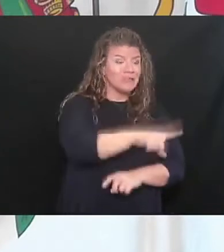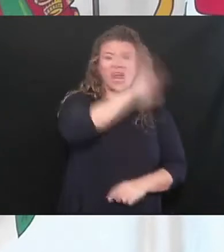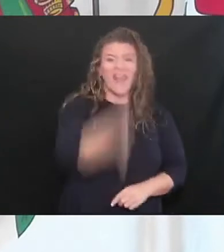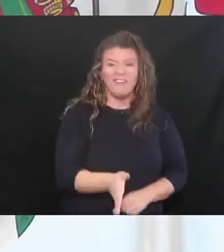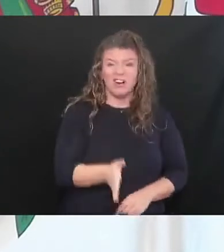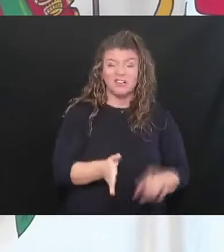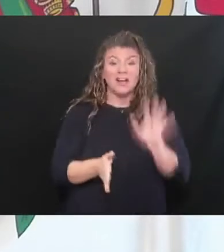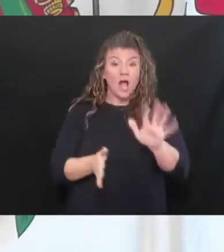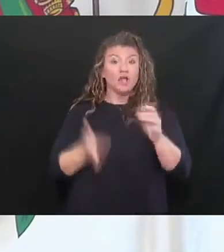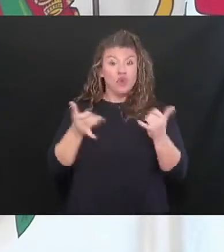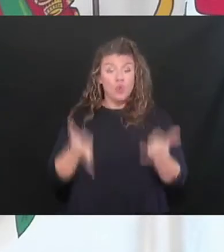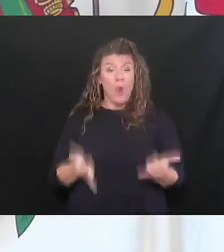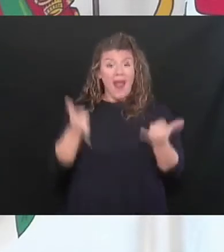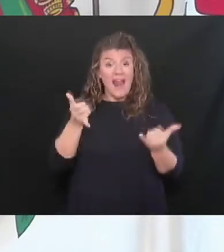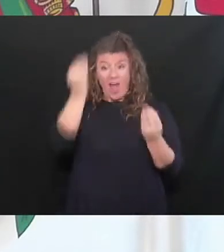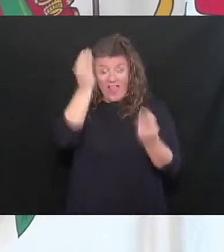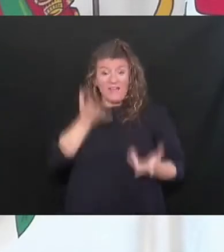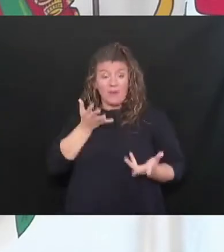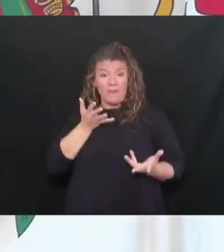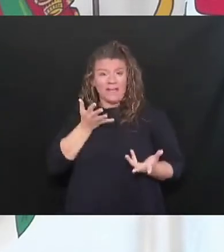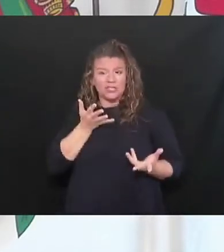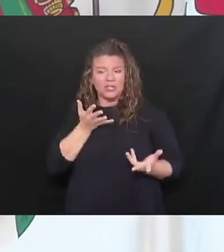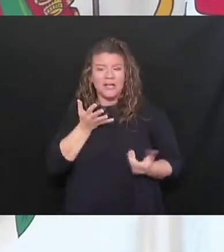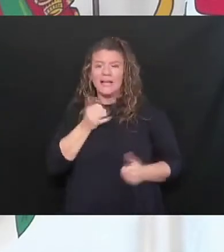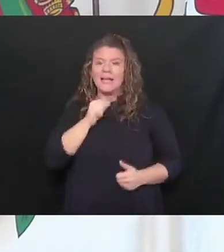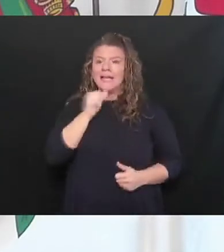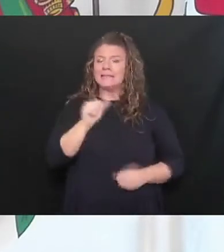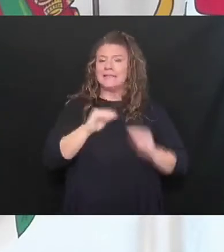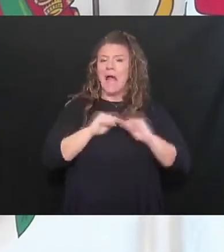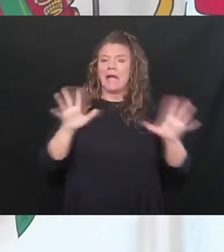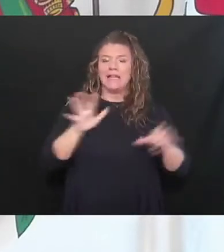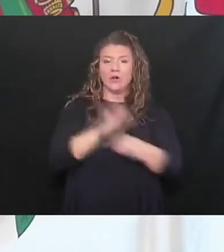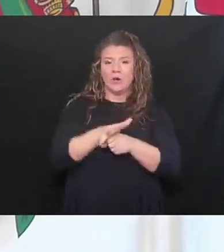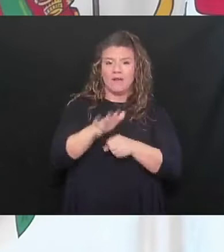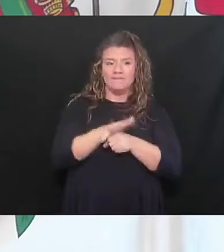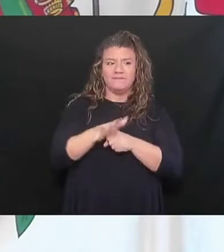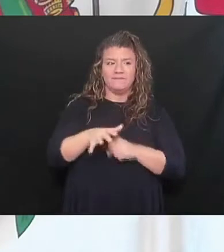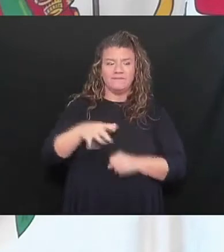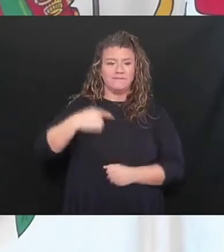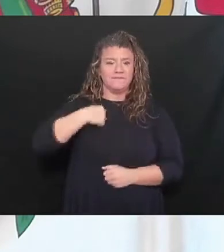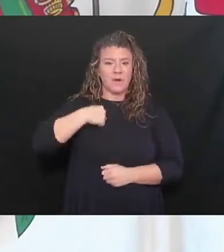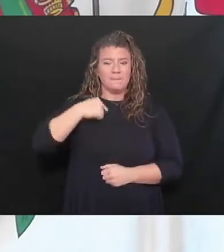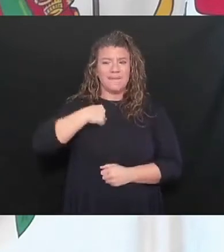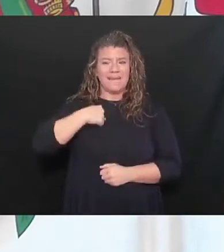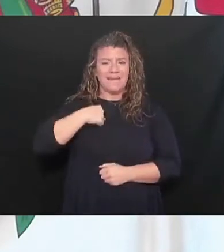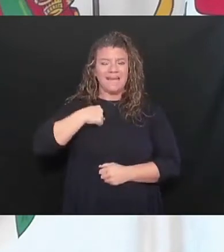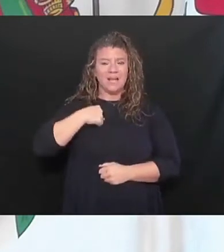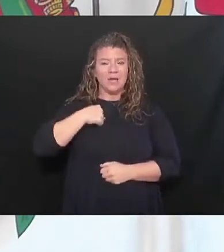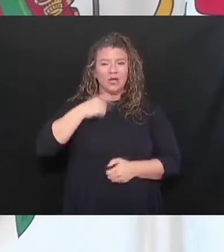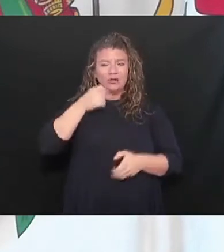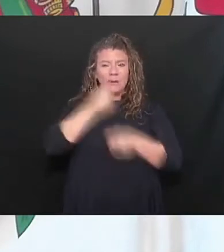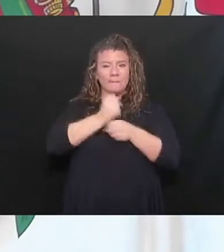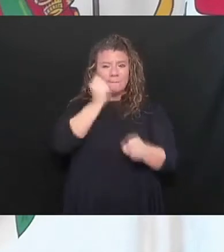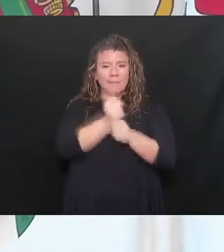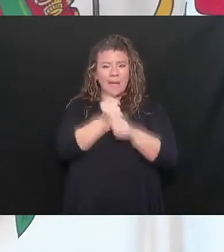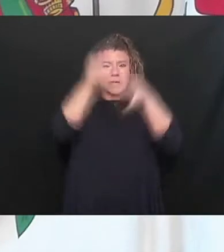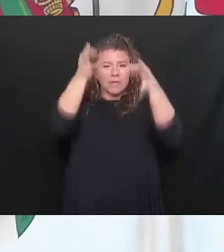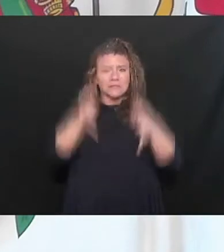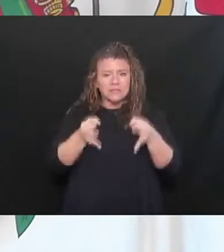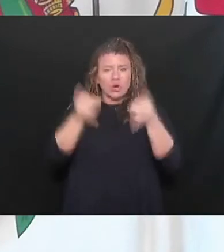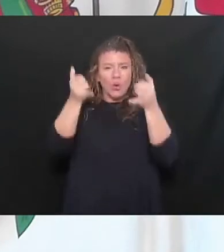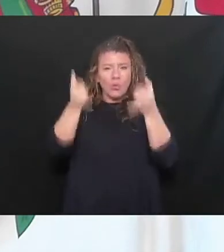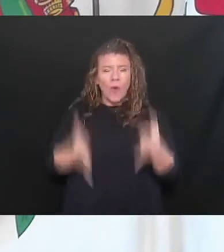that information is not clear enough for me to move towards this moment